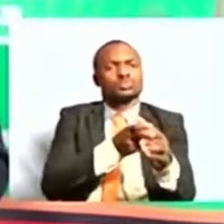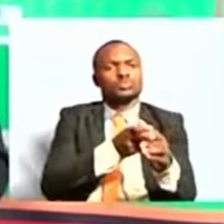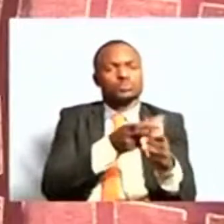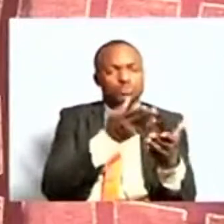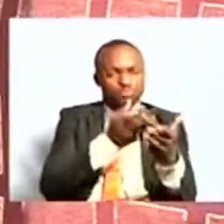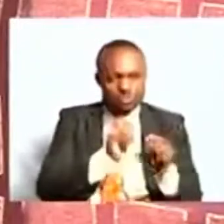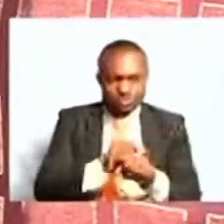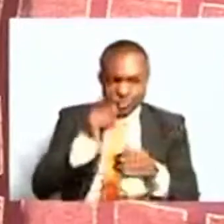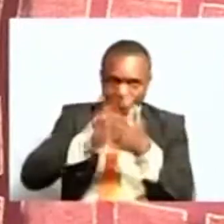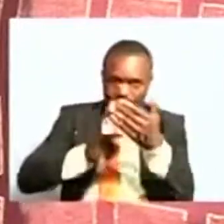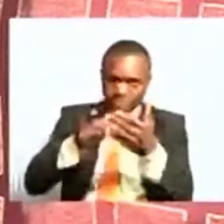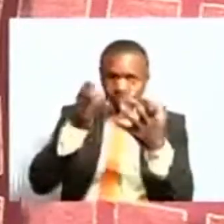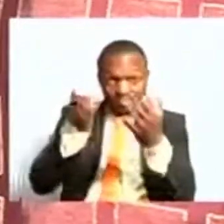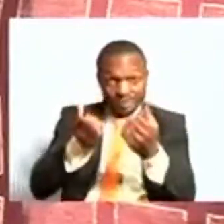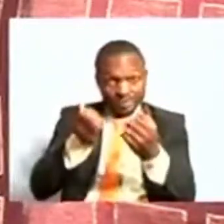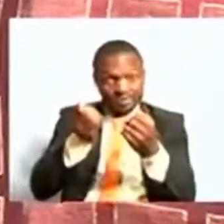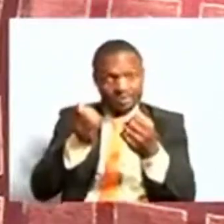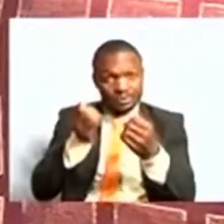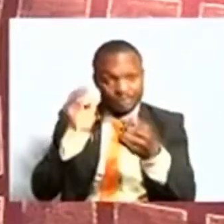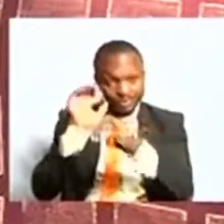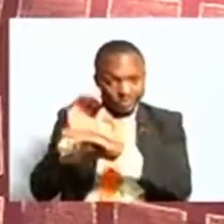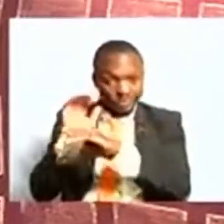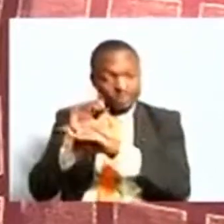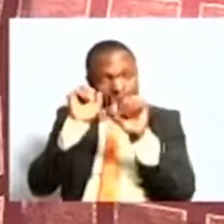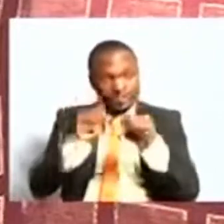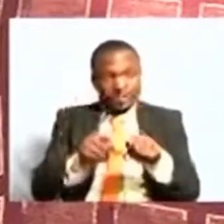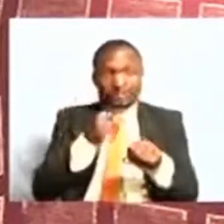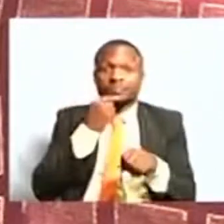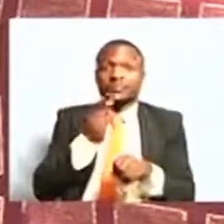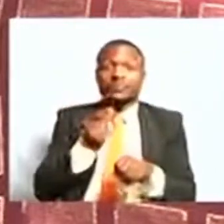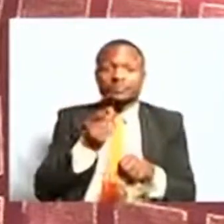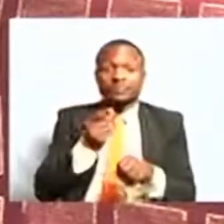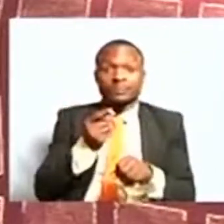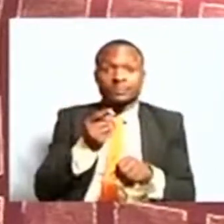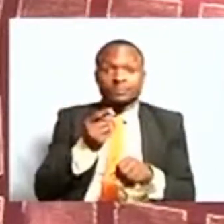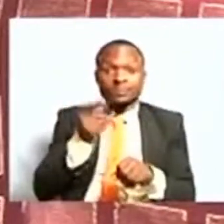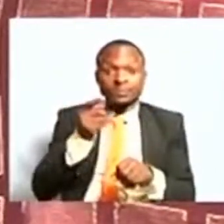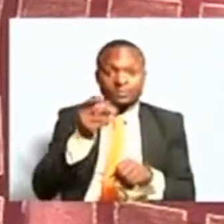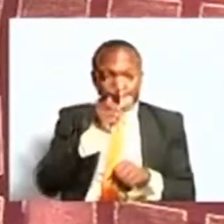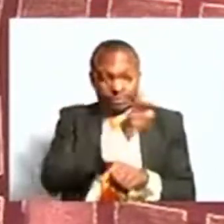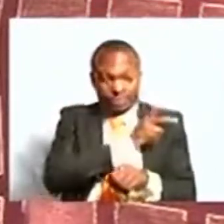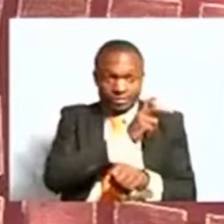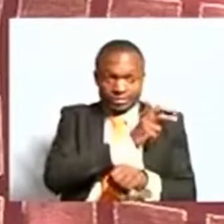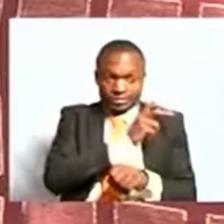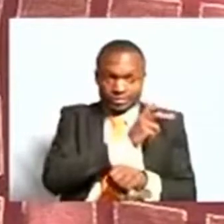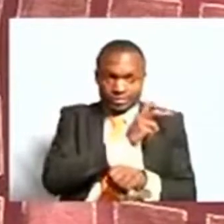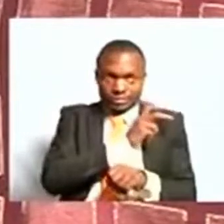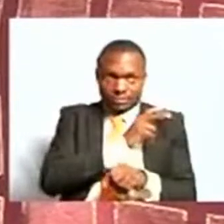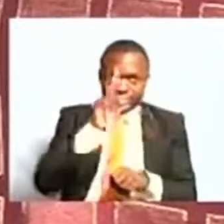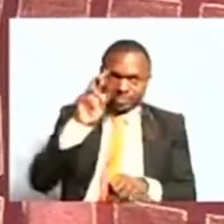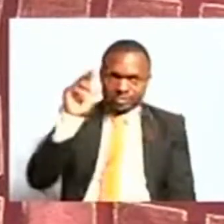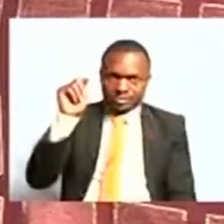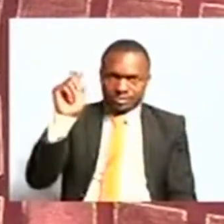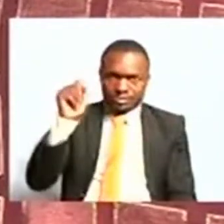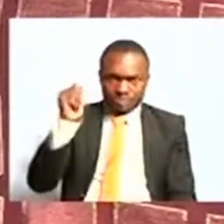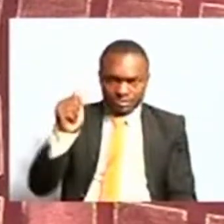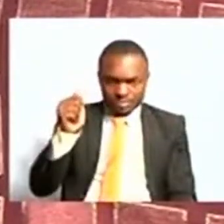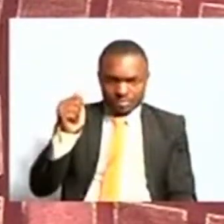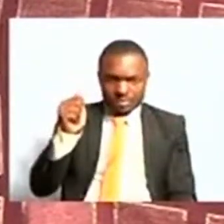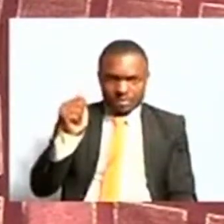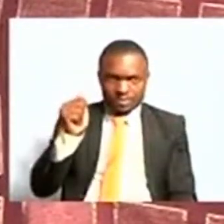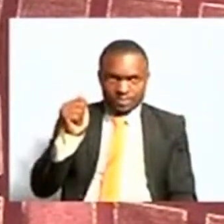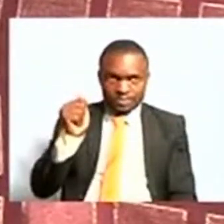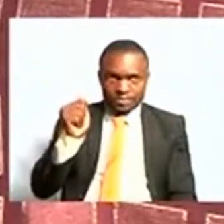What I'd like to comment is I can comment on what's our officers because I'm representing exactly. The road These are enforcement officers.